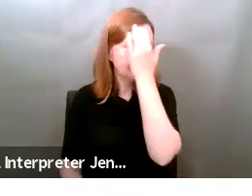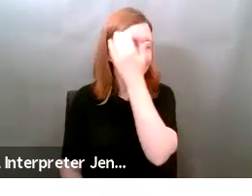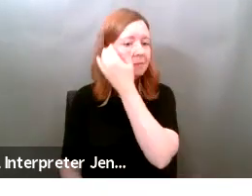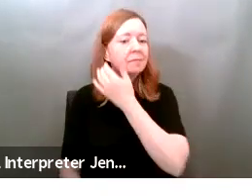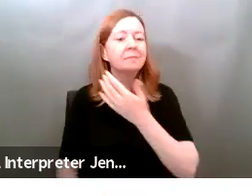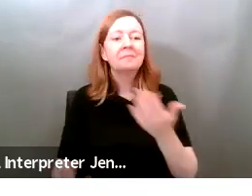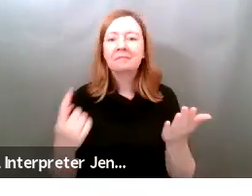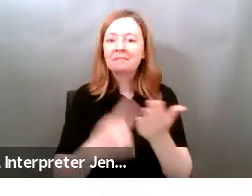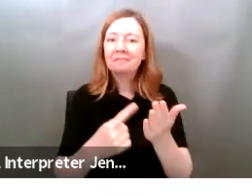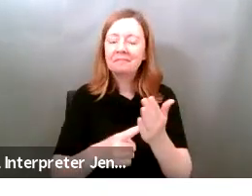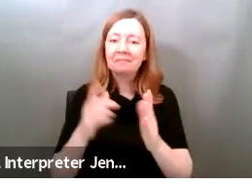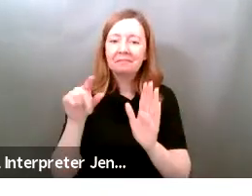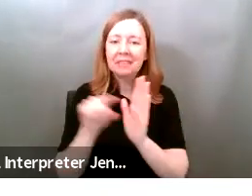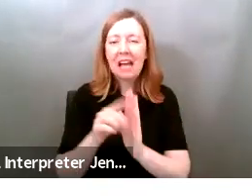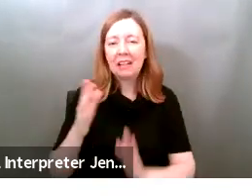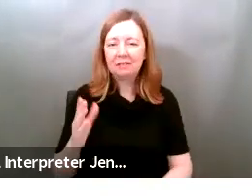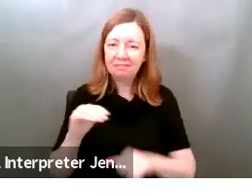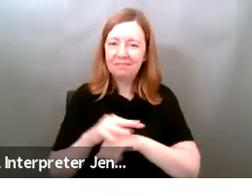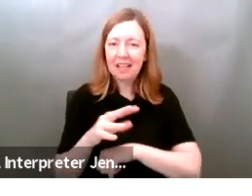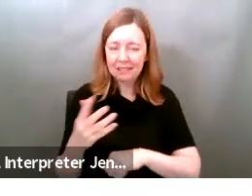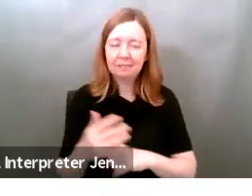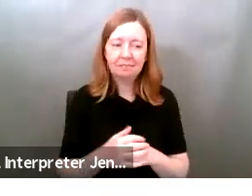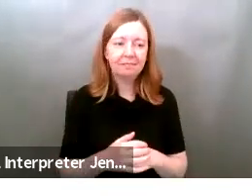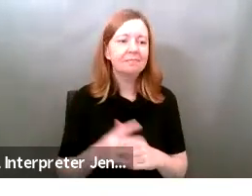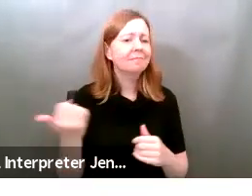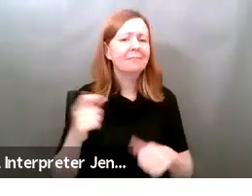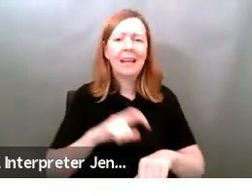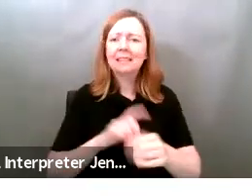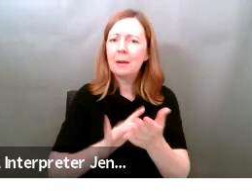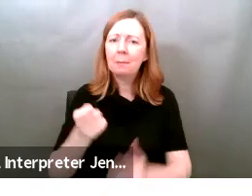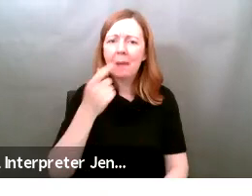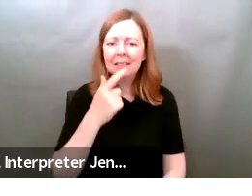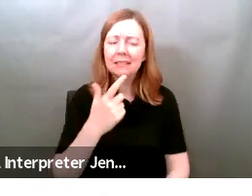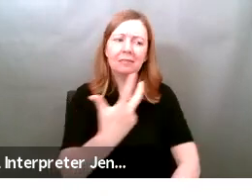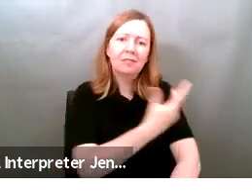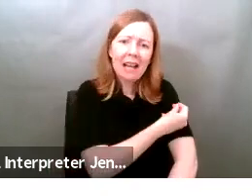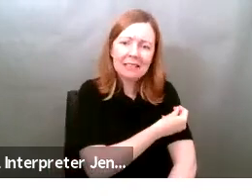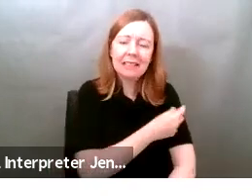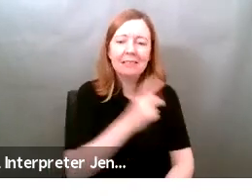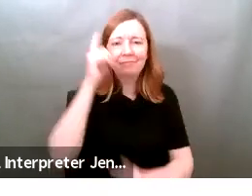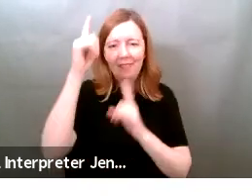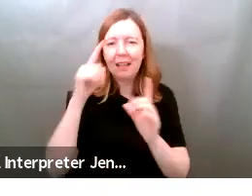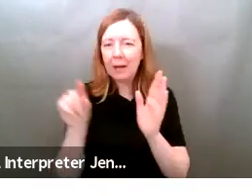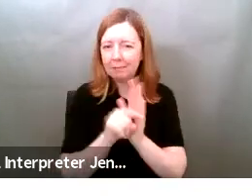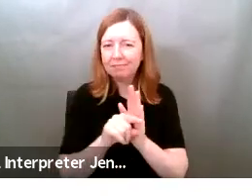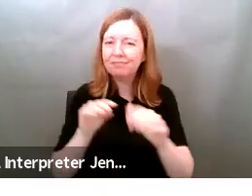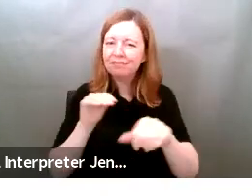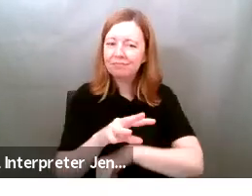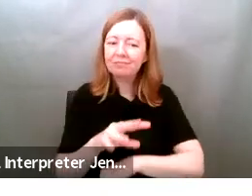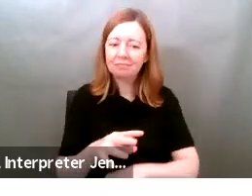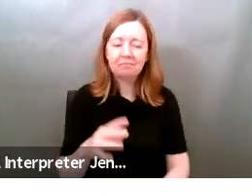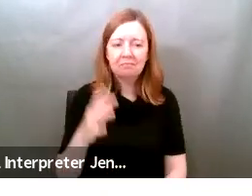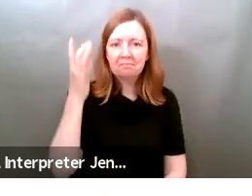So we got to talk about side effects. Anytime you take a medicine, you get a vaccine, you got to think about side effects, and it's smart